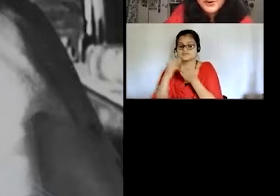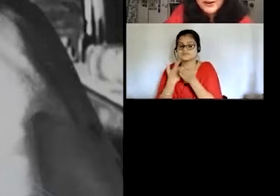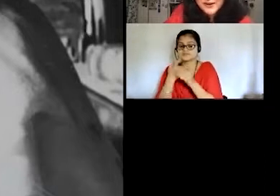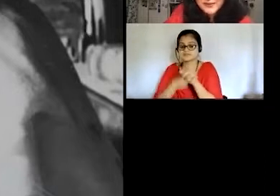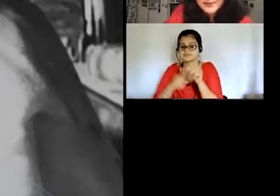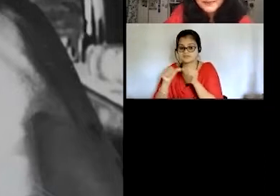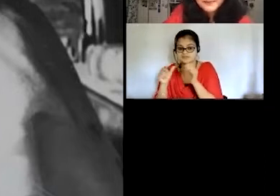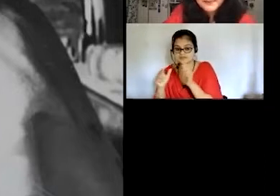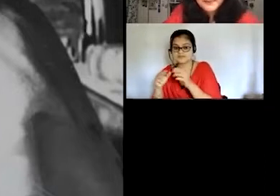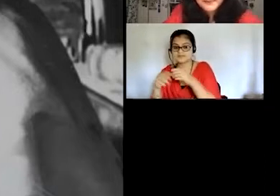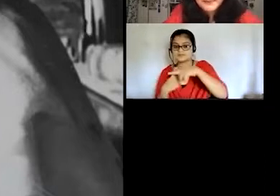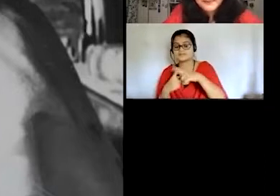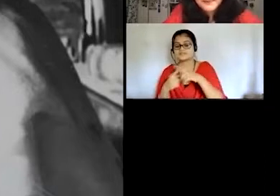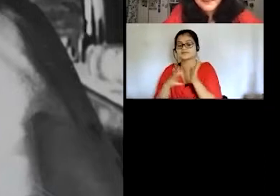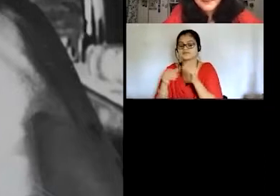the mridangam.